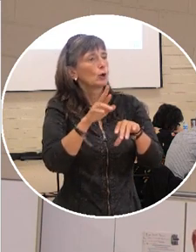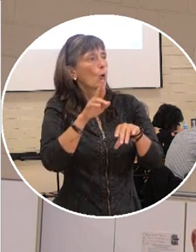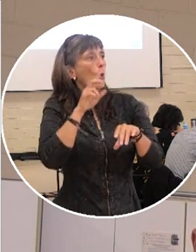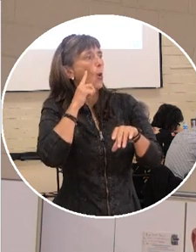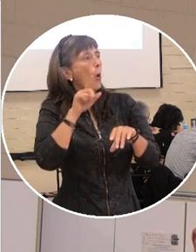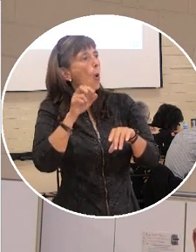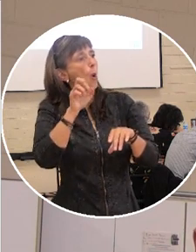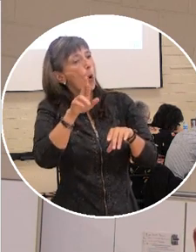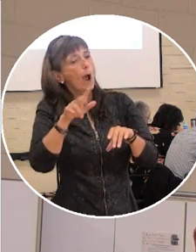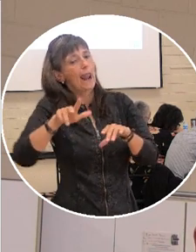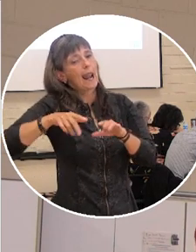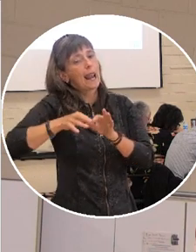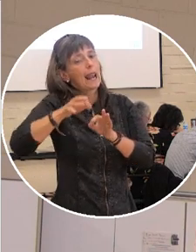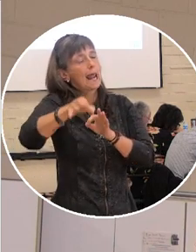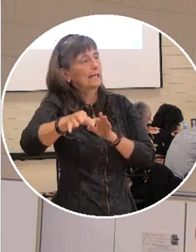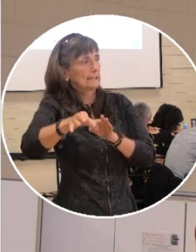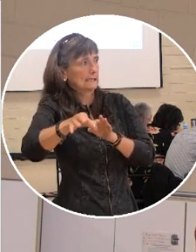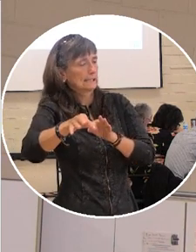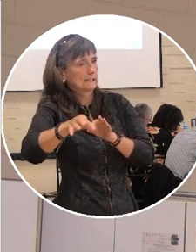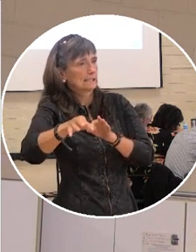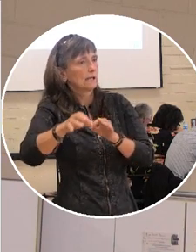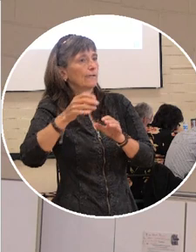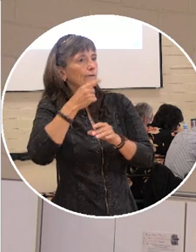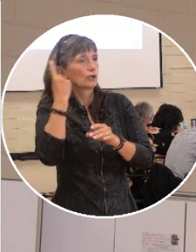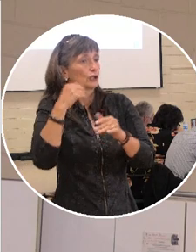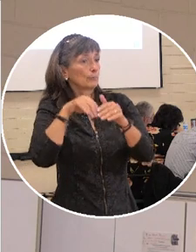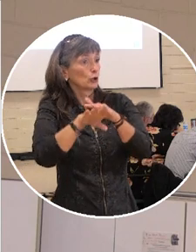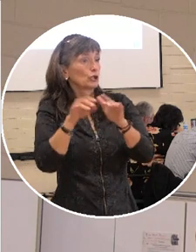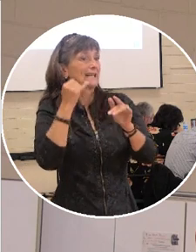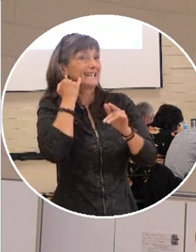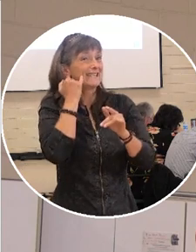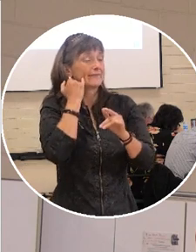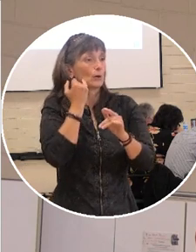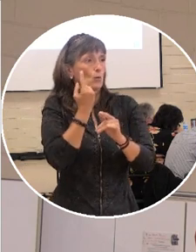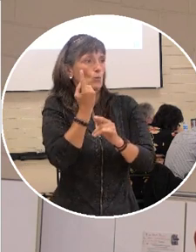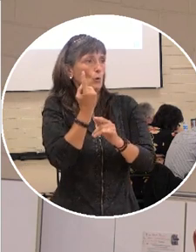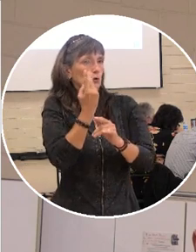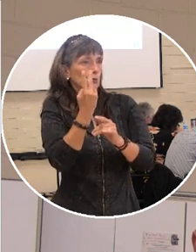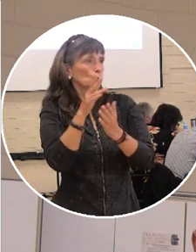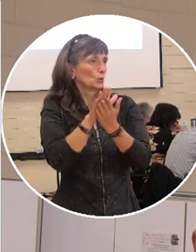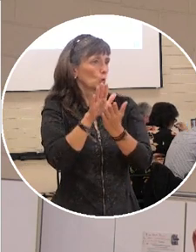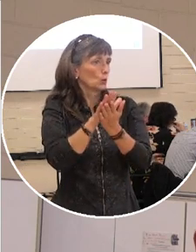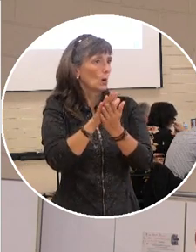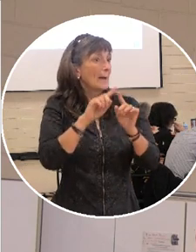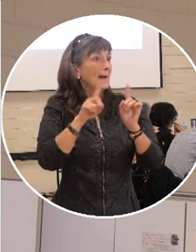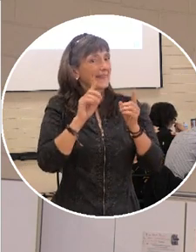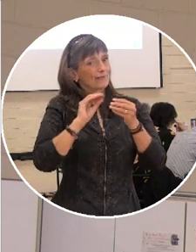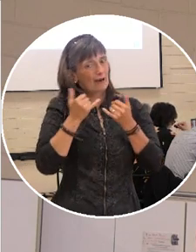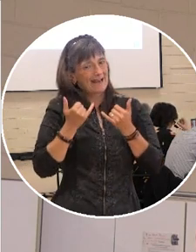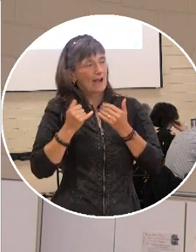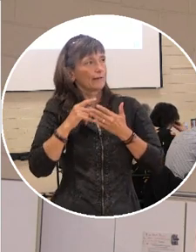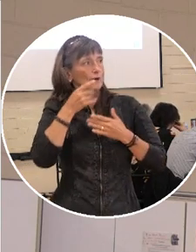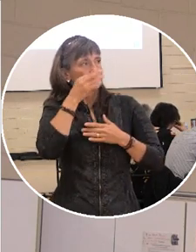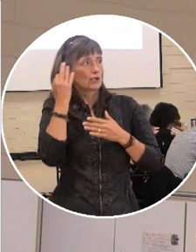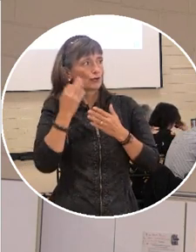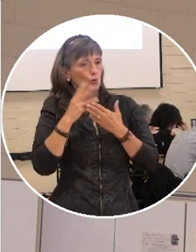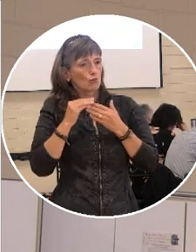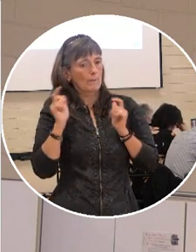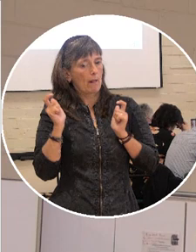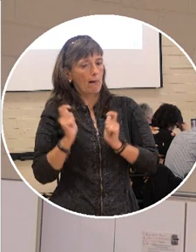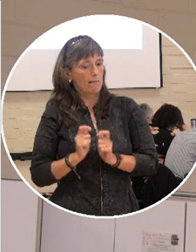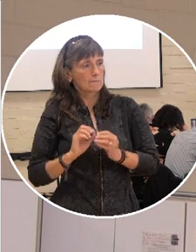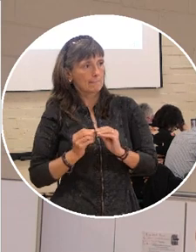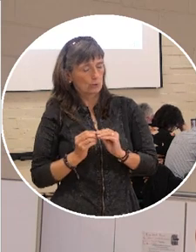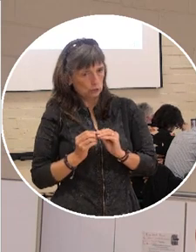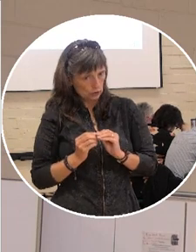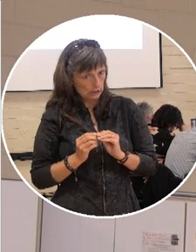programs in communities where there is a single system of schools and the program is experiencing declining enrollment from administrative